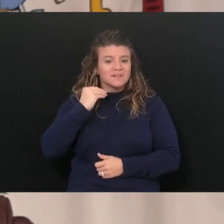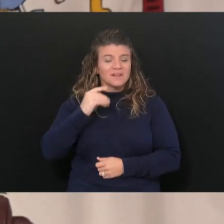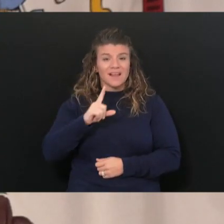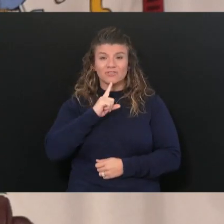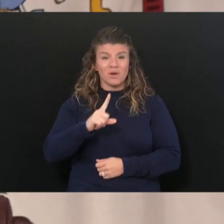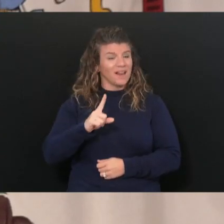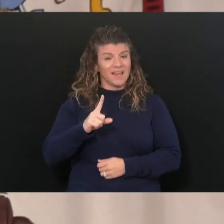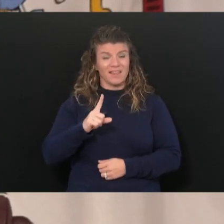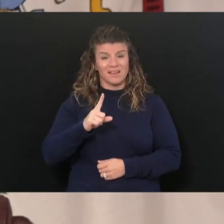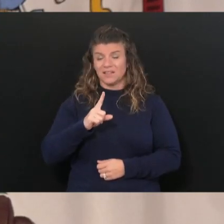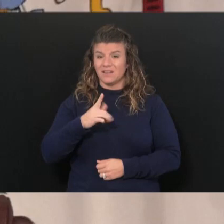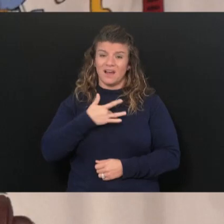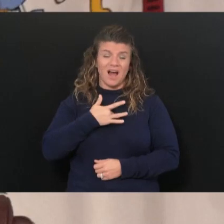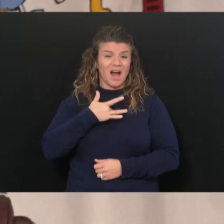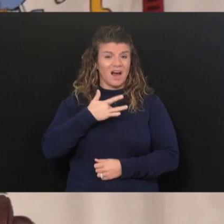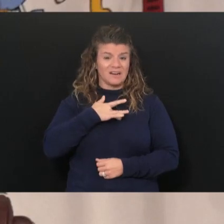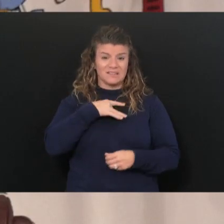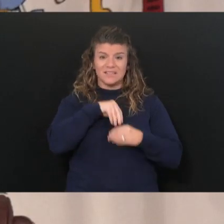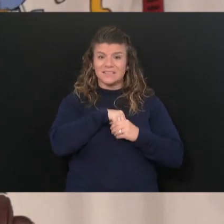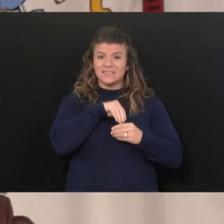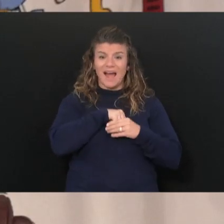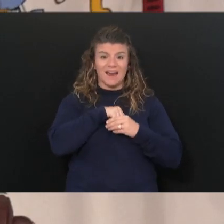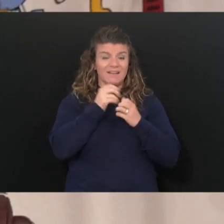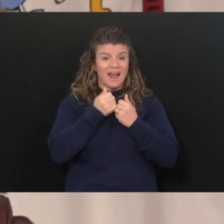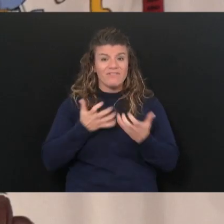and soul of everything we are.